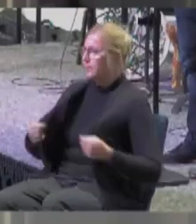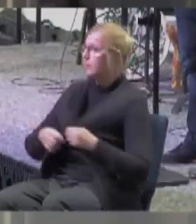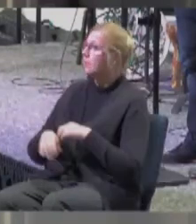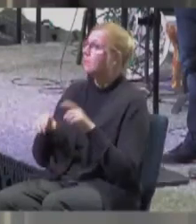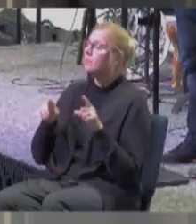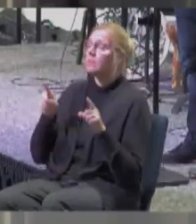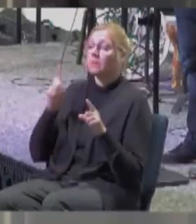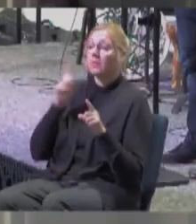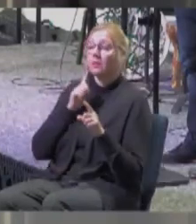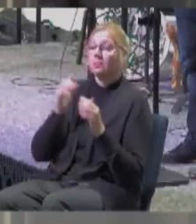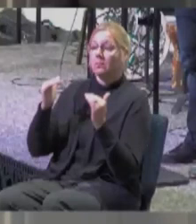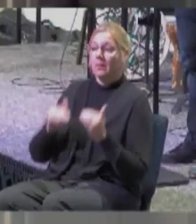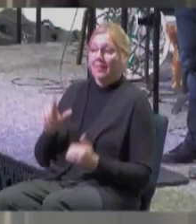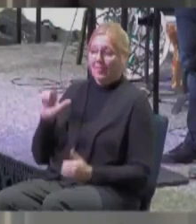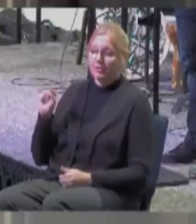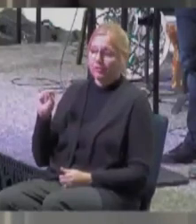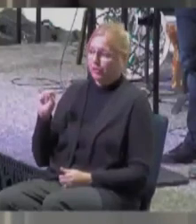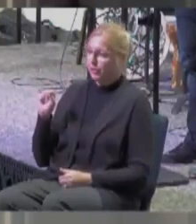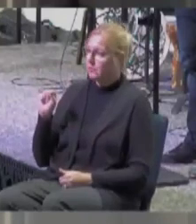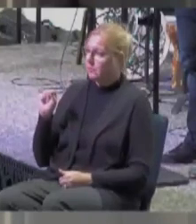Then to literature.